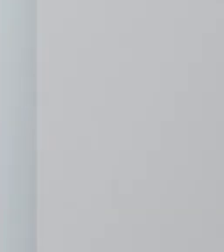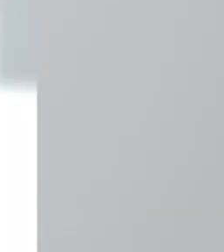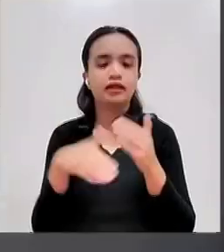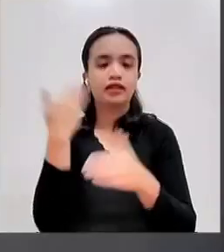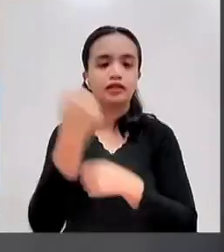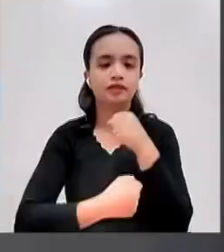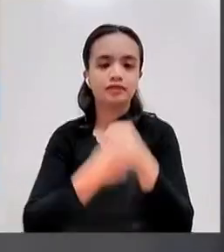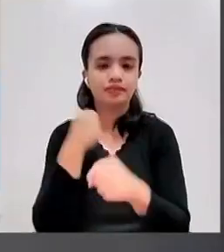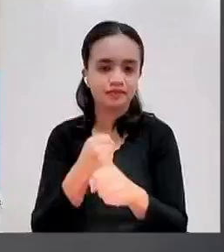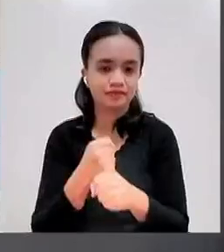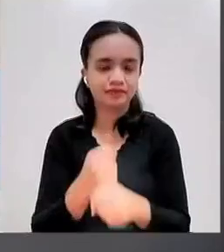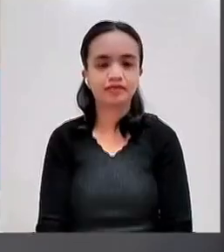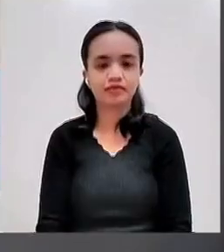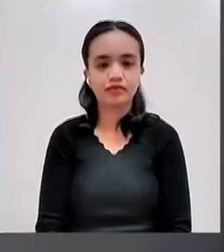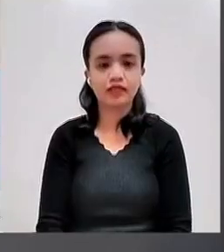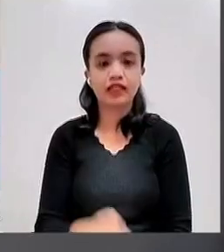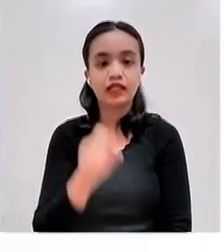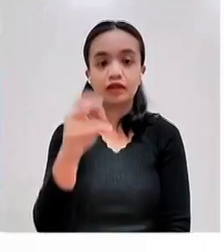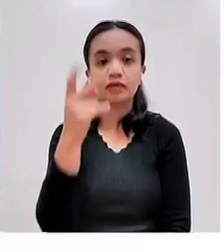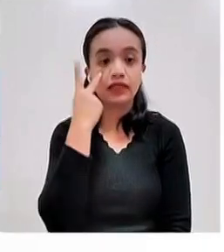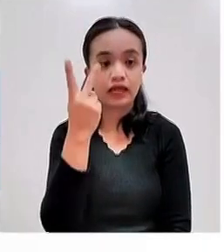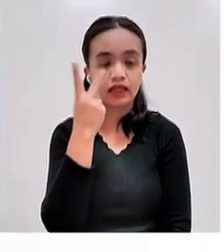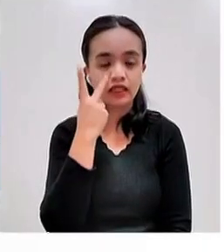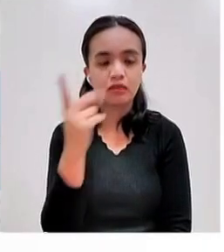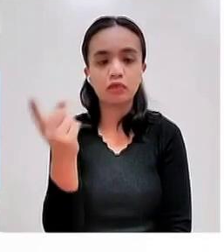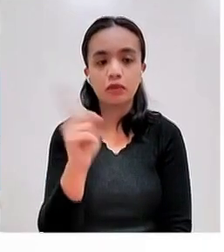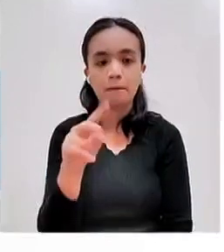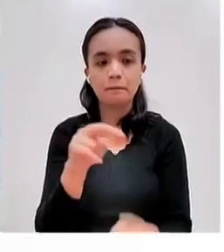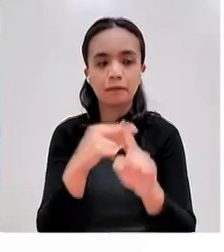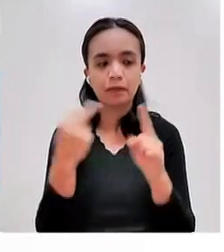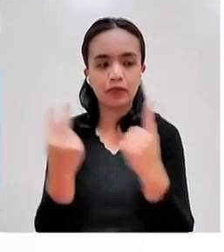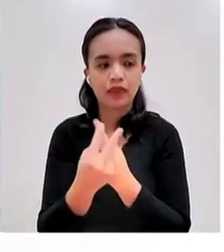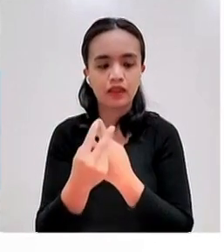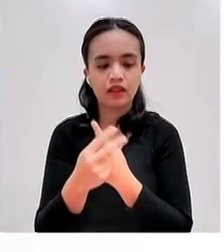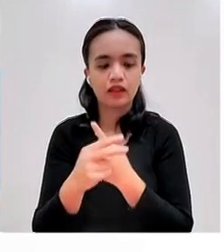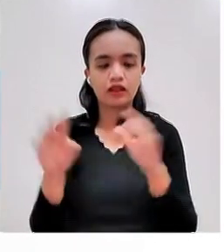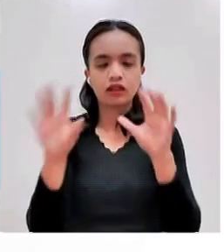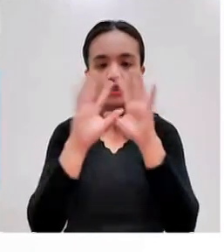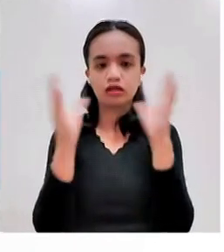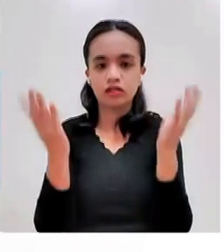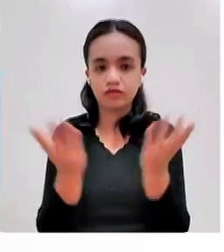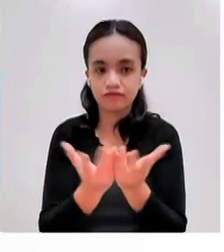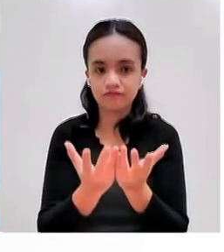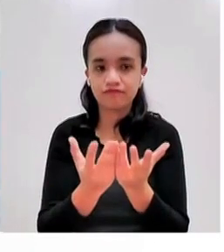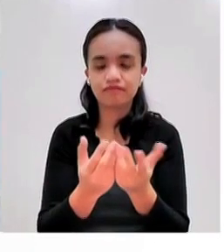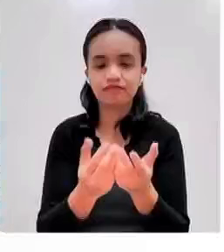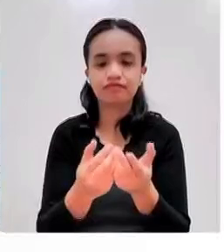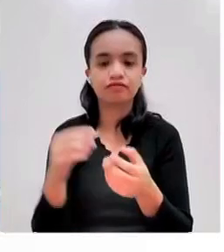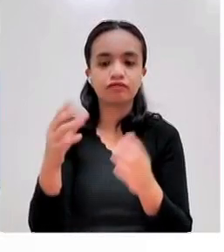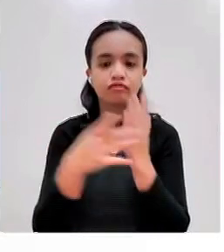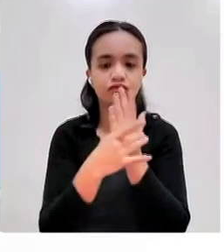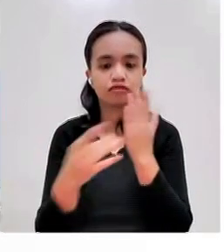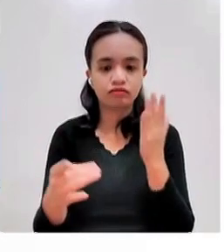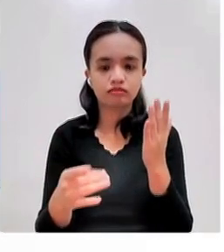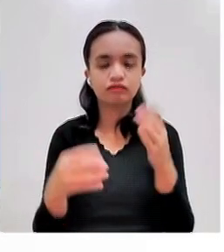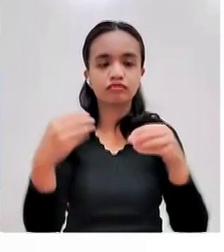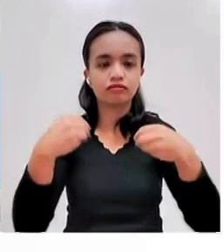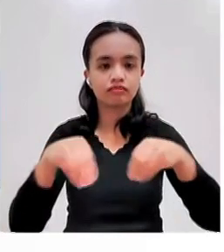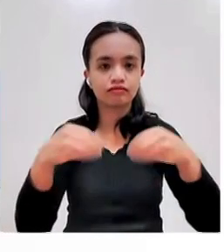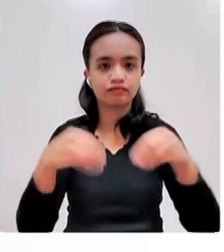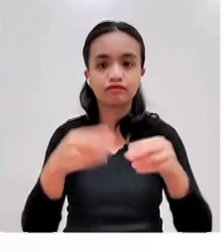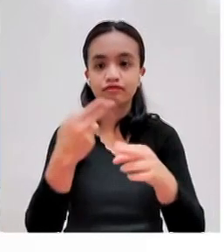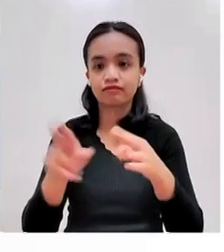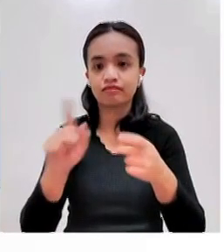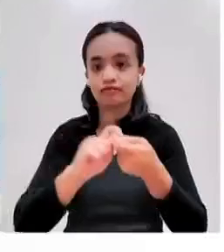Kung titignan mo yung outlook na nilabas ng global crude oil market na short-term outlook nila, end of